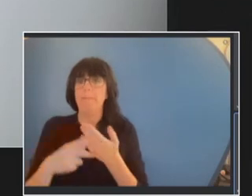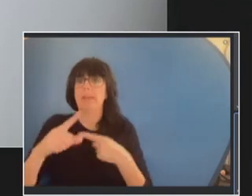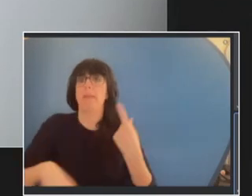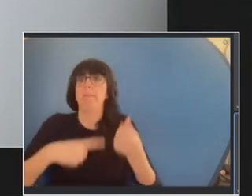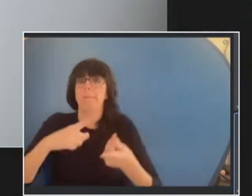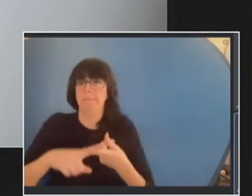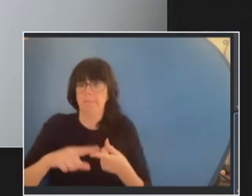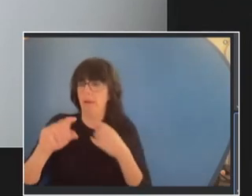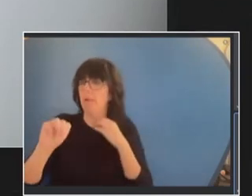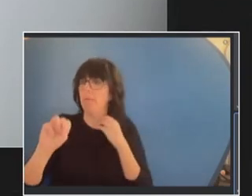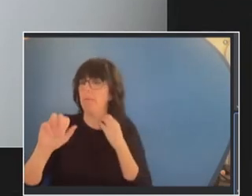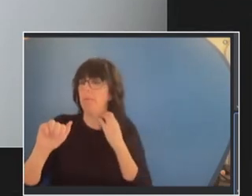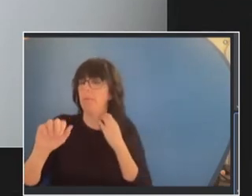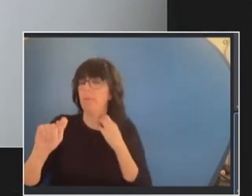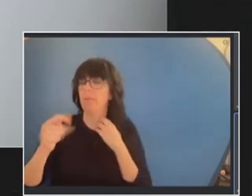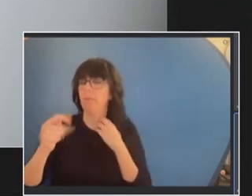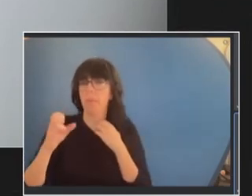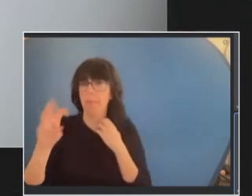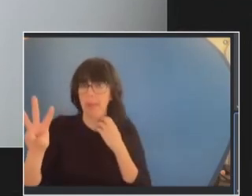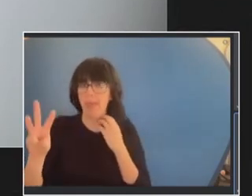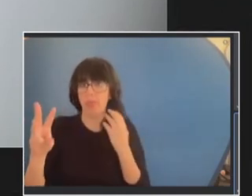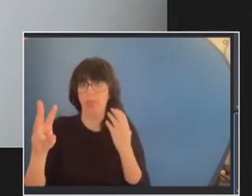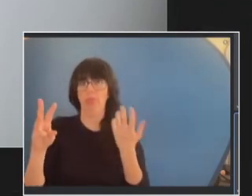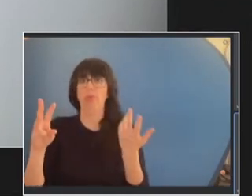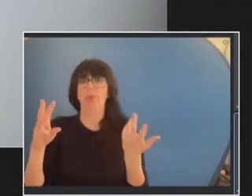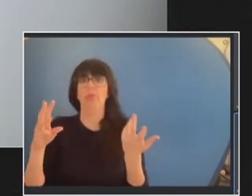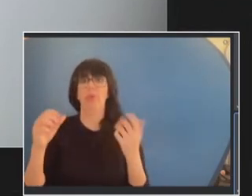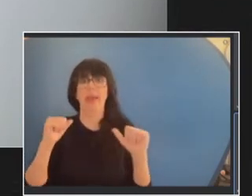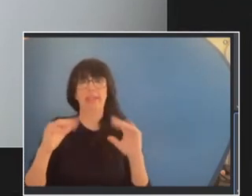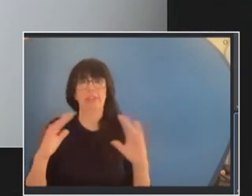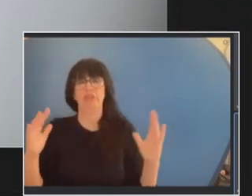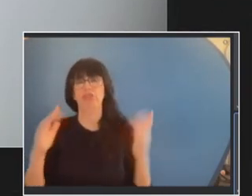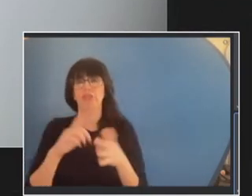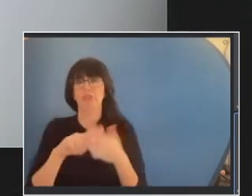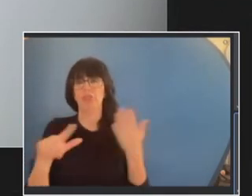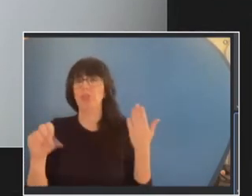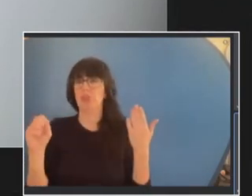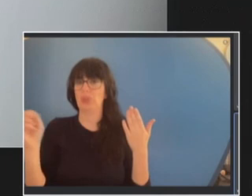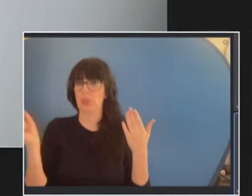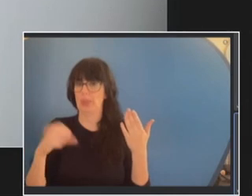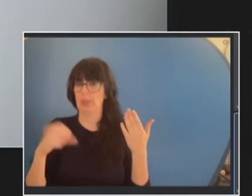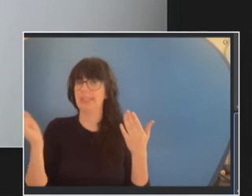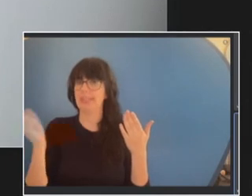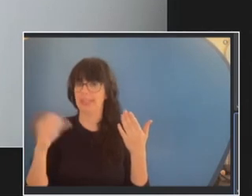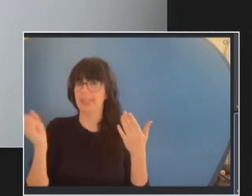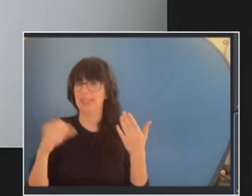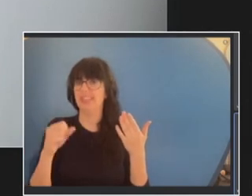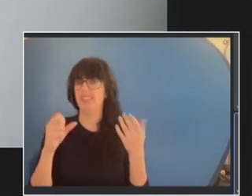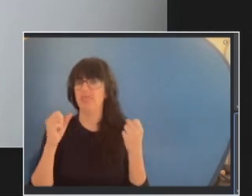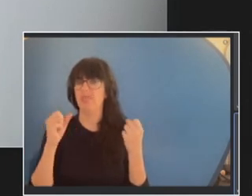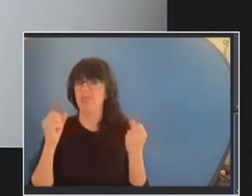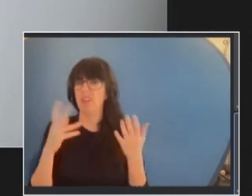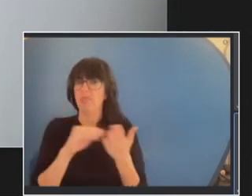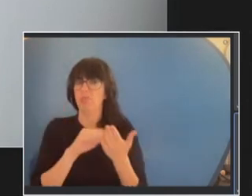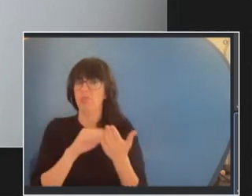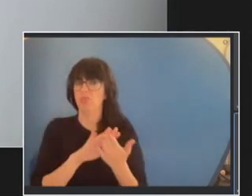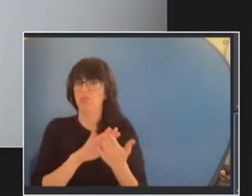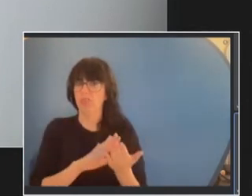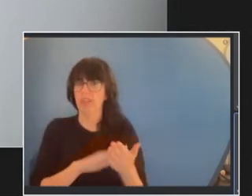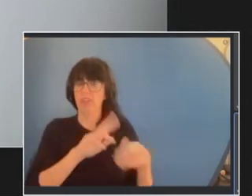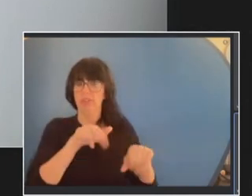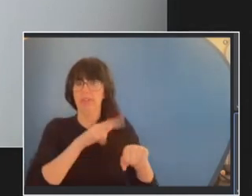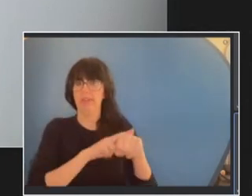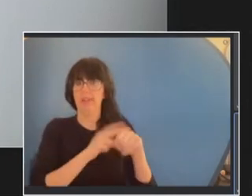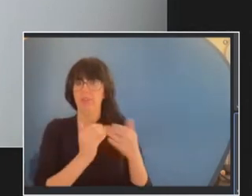Henson reenactor. Oh, wow. So that's, yes. And there are quite a few records at the National Archives connected to